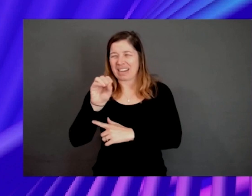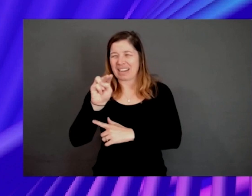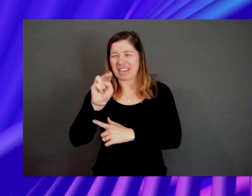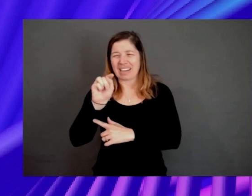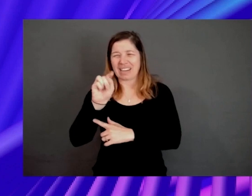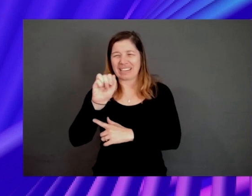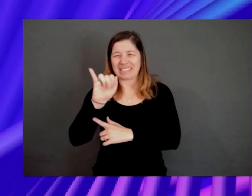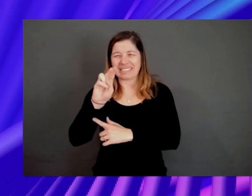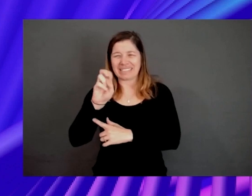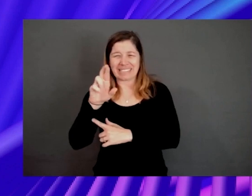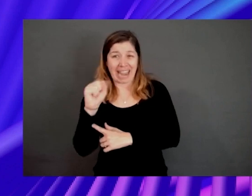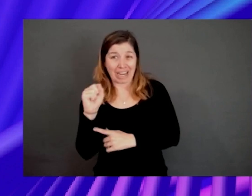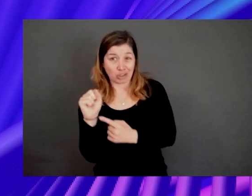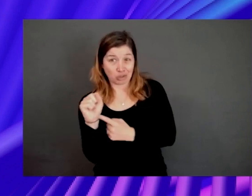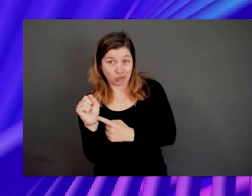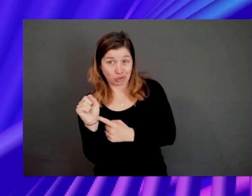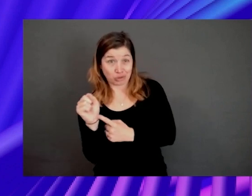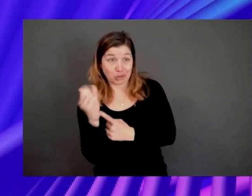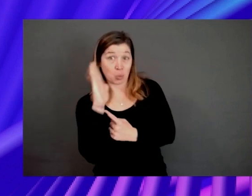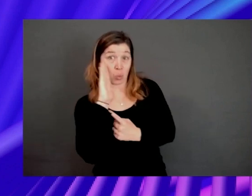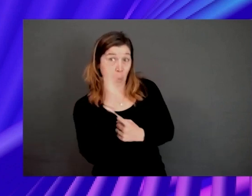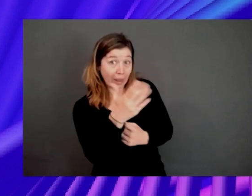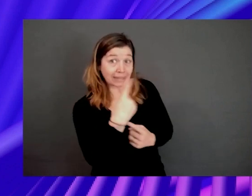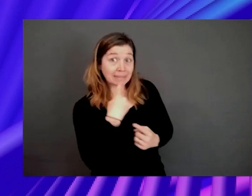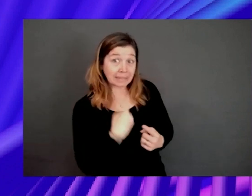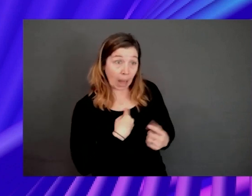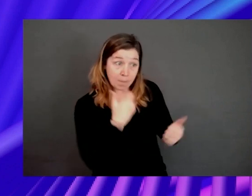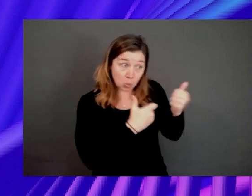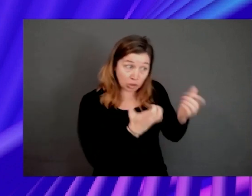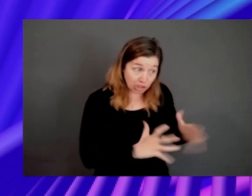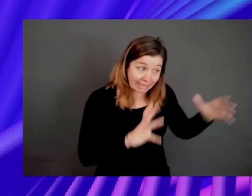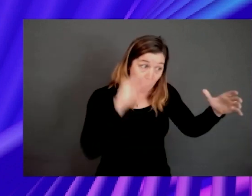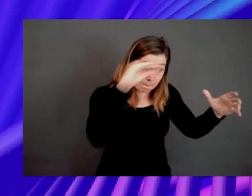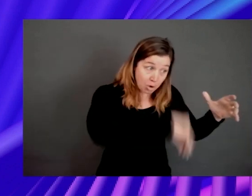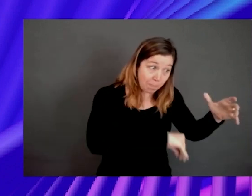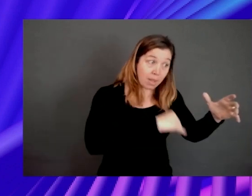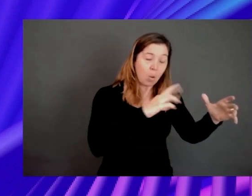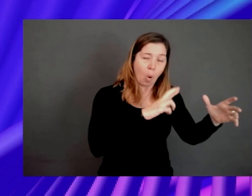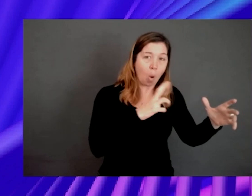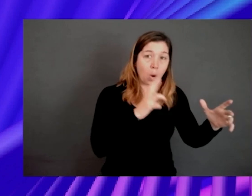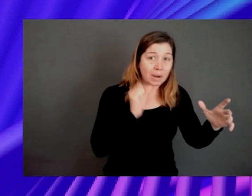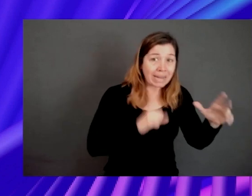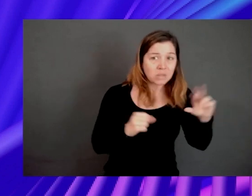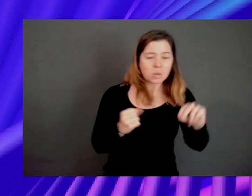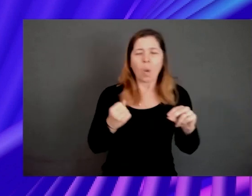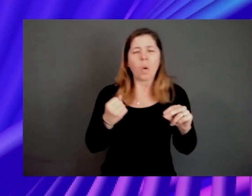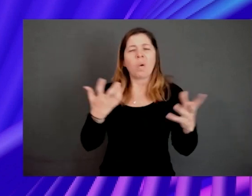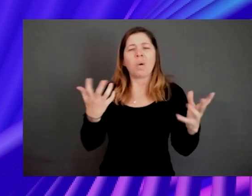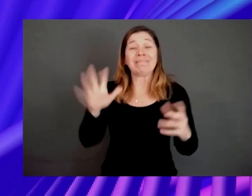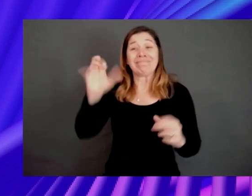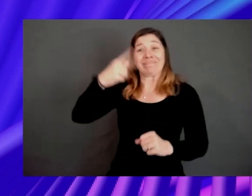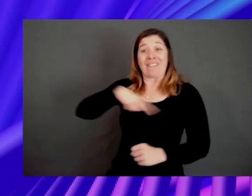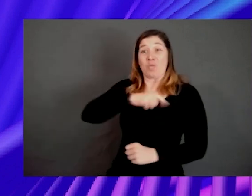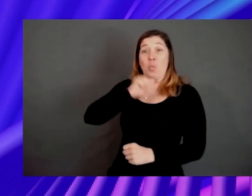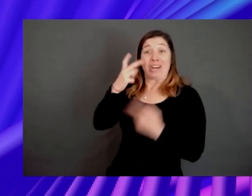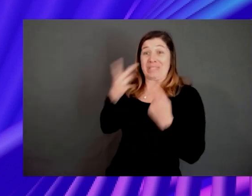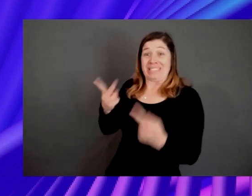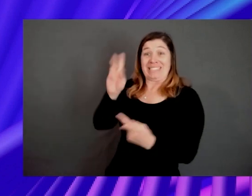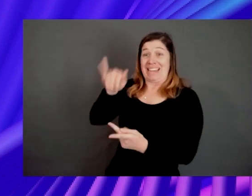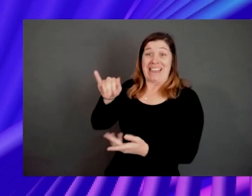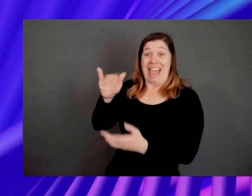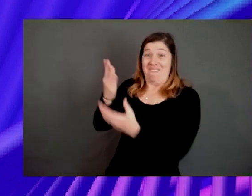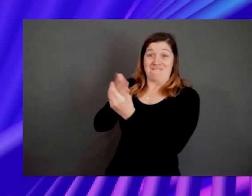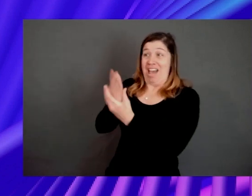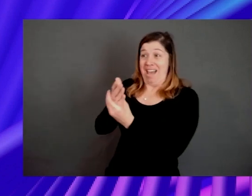help me get to containerized services, even though I don't yet have a Docker file? So yeah, if we don't see you have a Docker file, we're going to assume you're going for more of